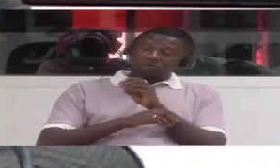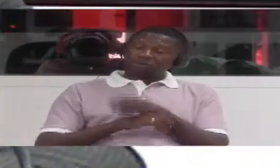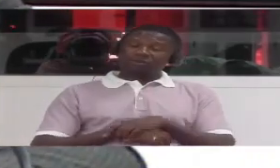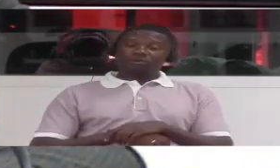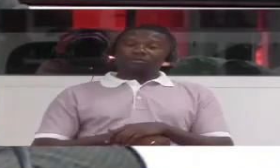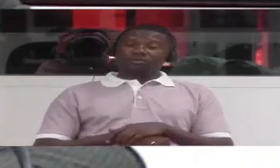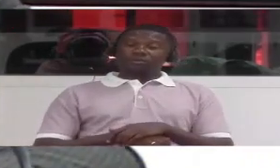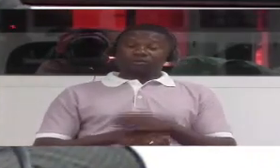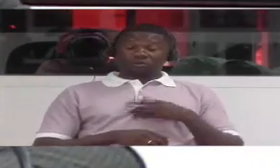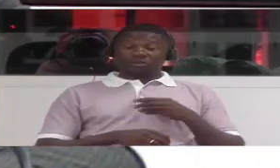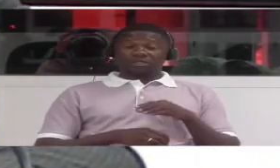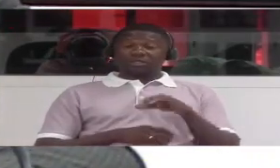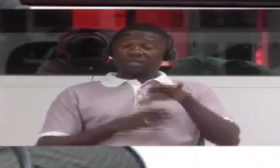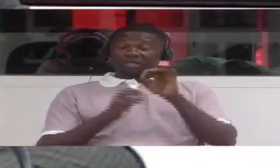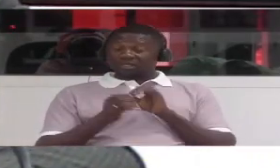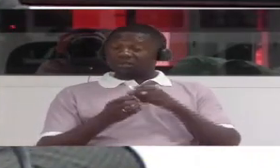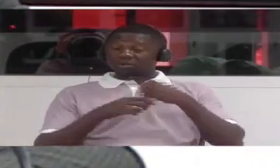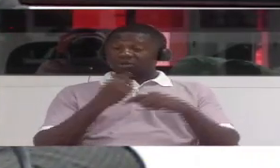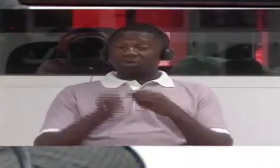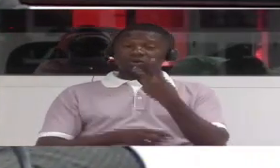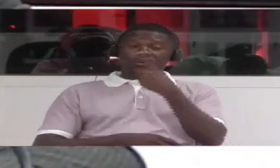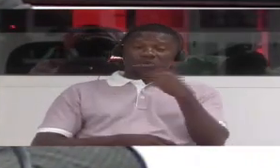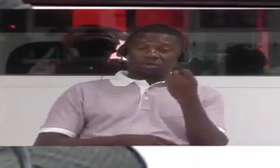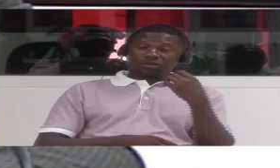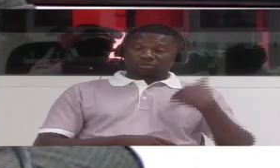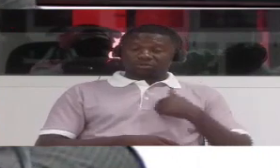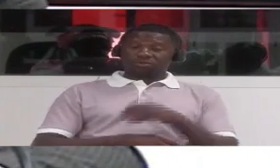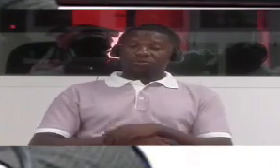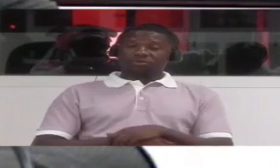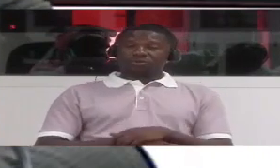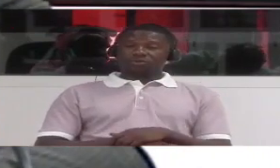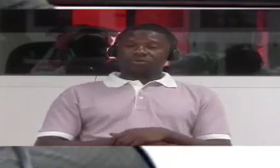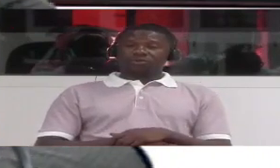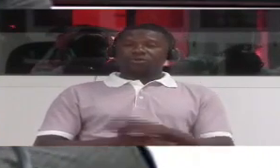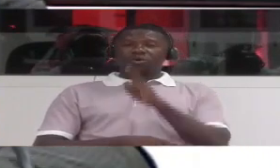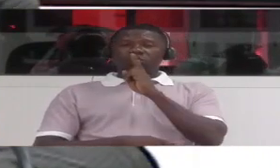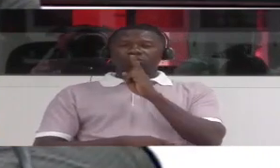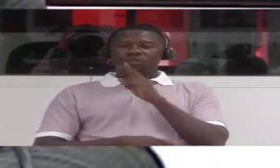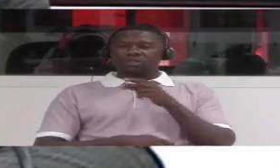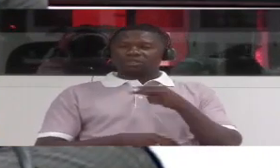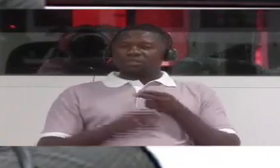people. Who was the editor of Freedom at the time? Andy Rimbai, and he still is.